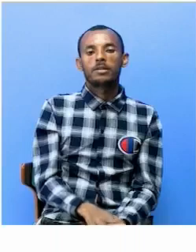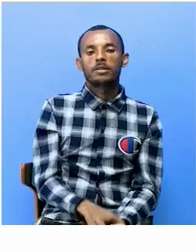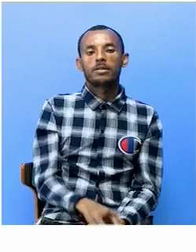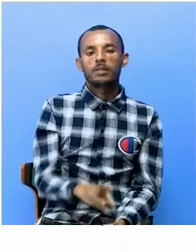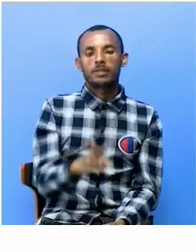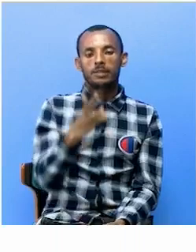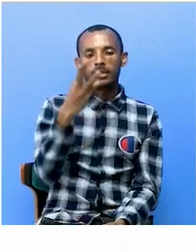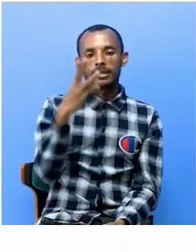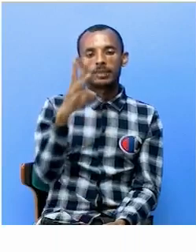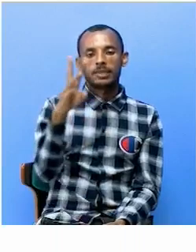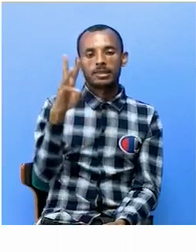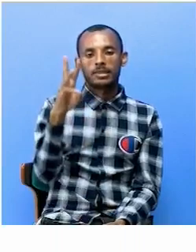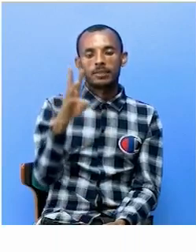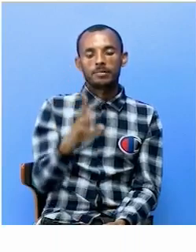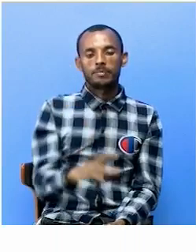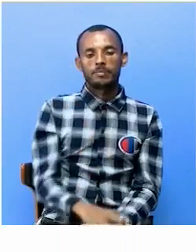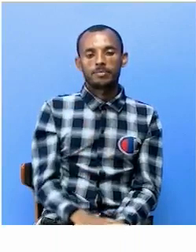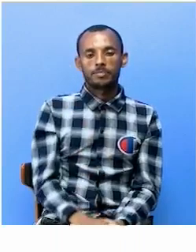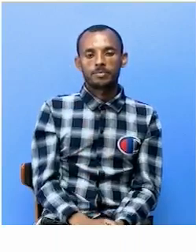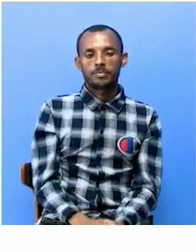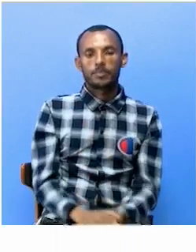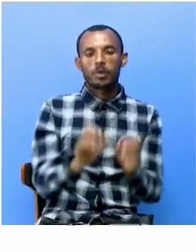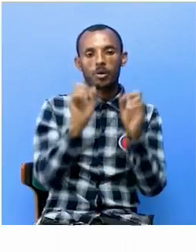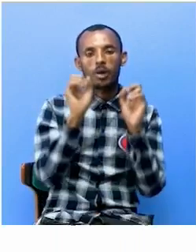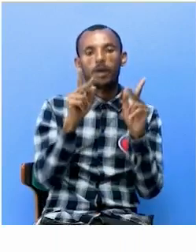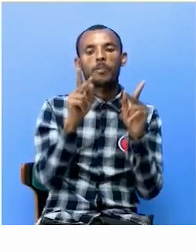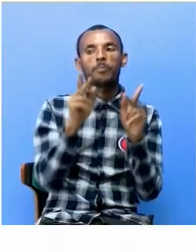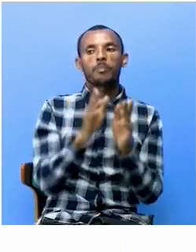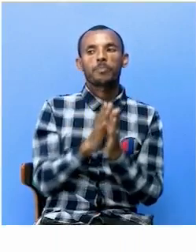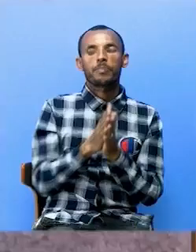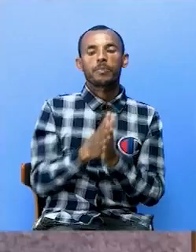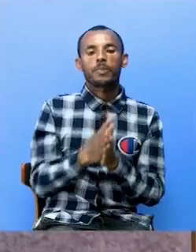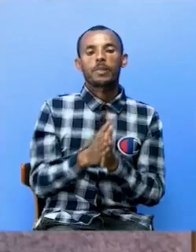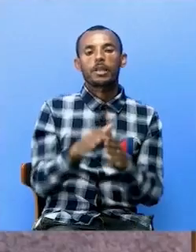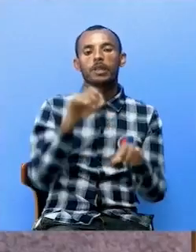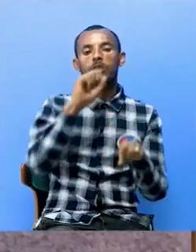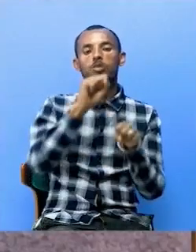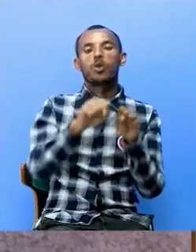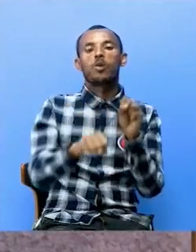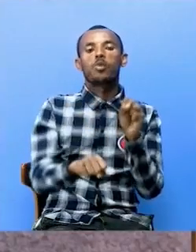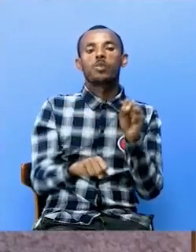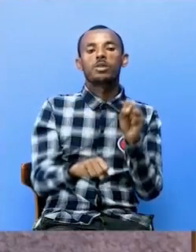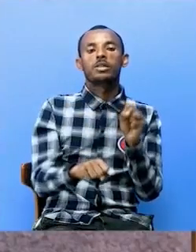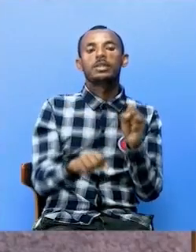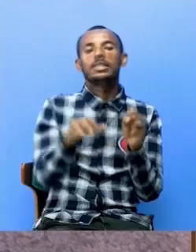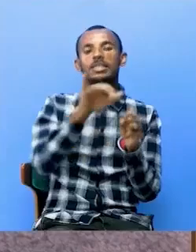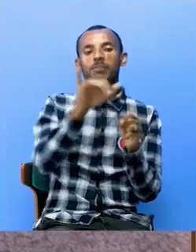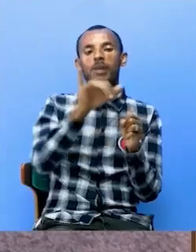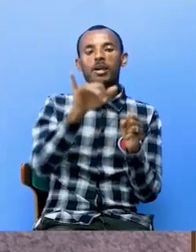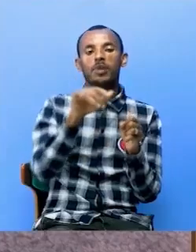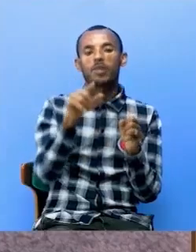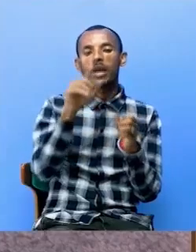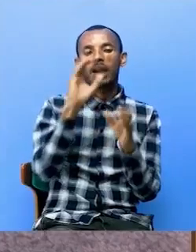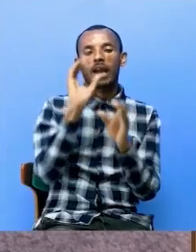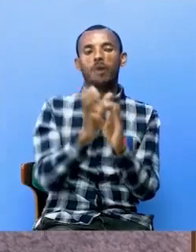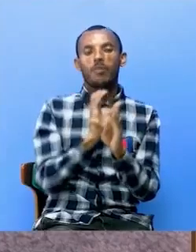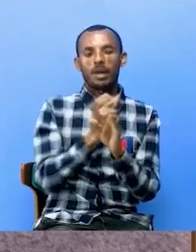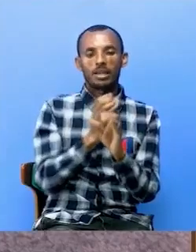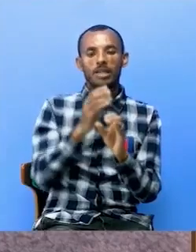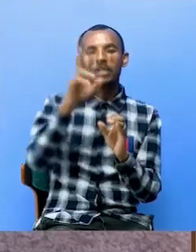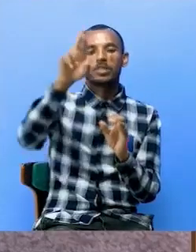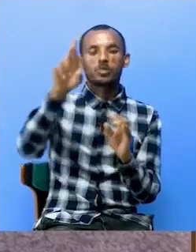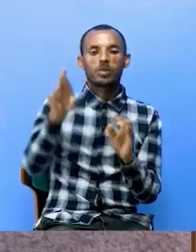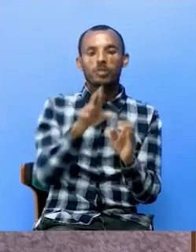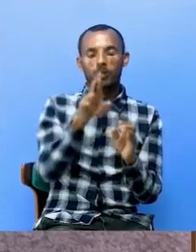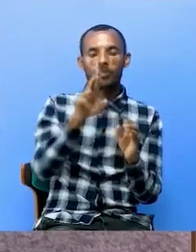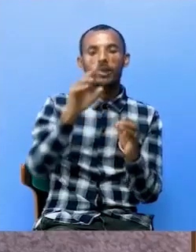of 16. Okay. So similarly, you can calculate the square root of